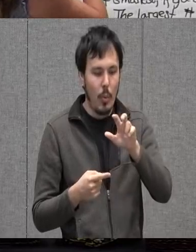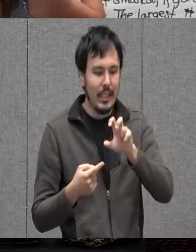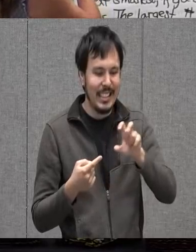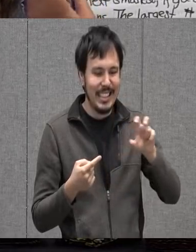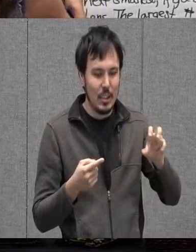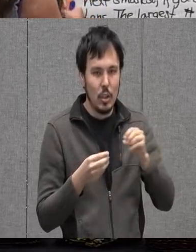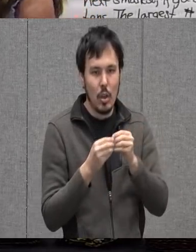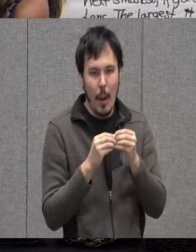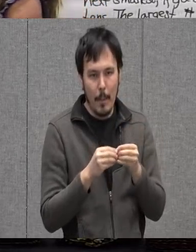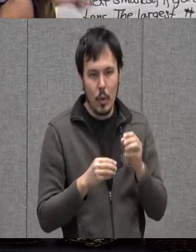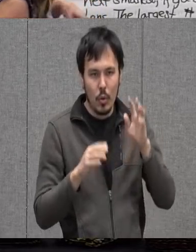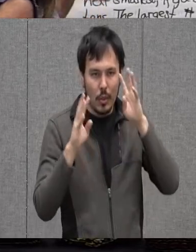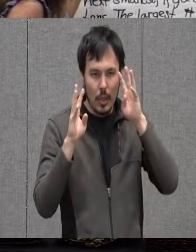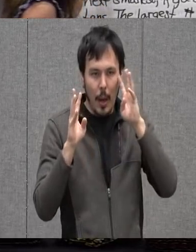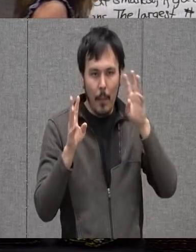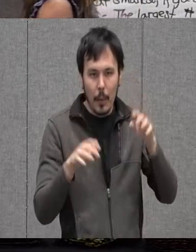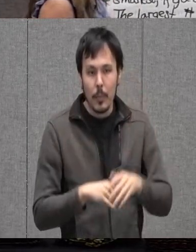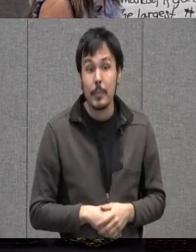So we came up with